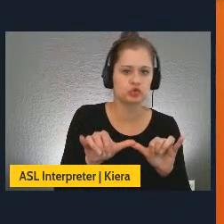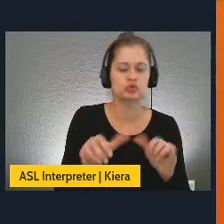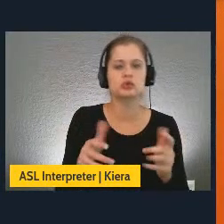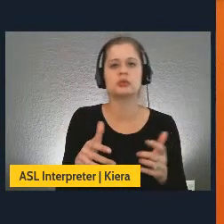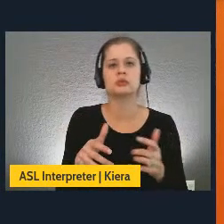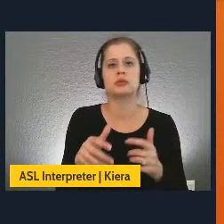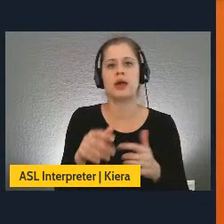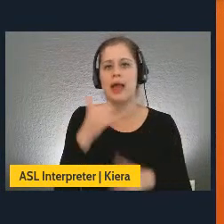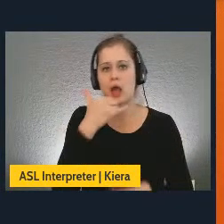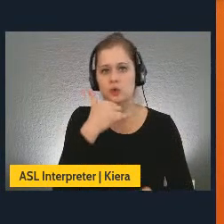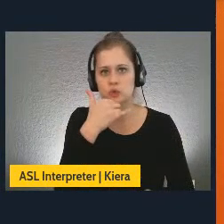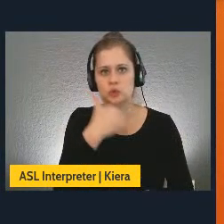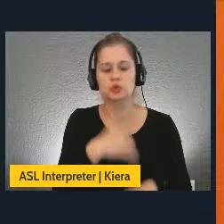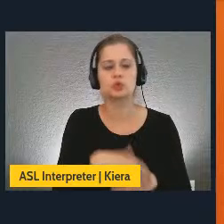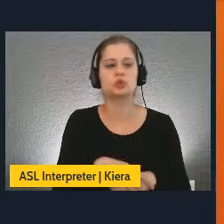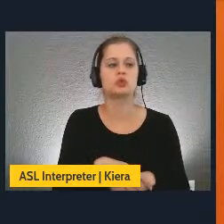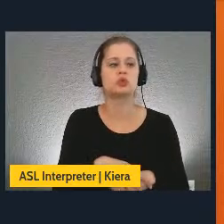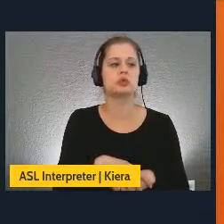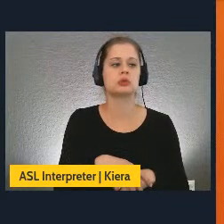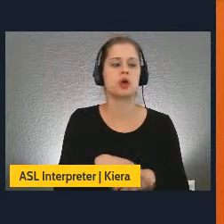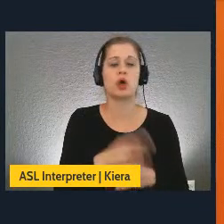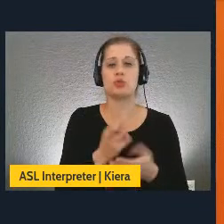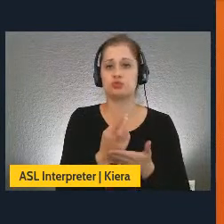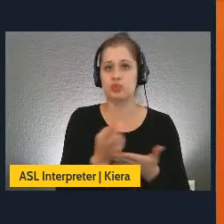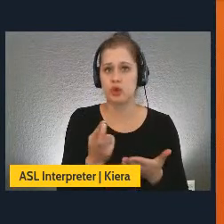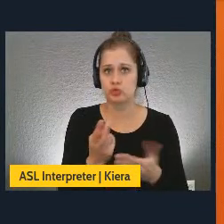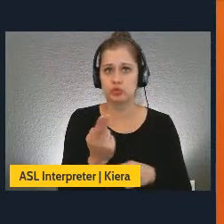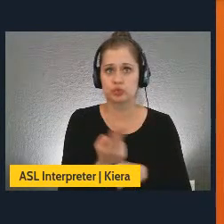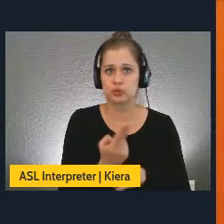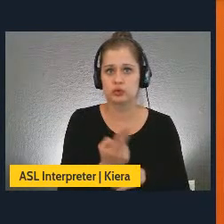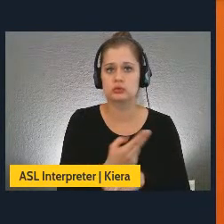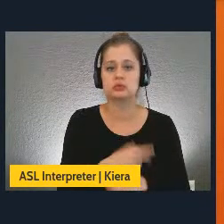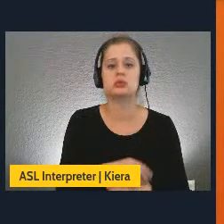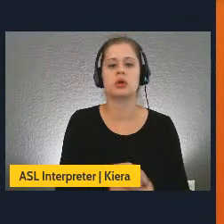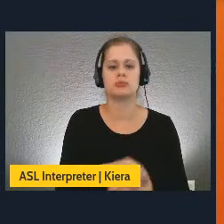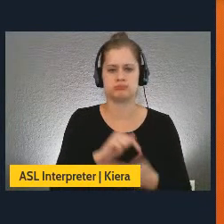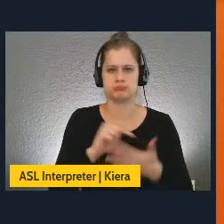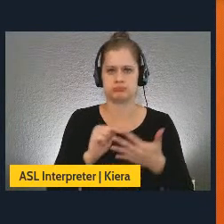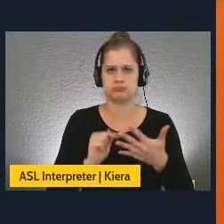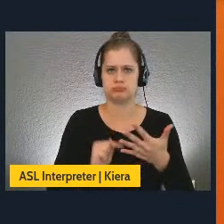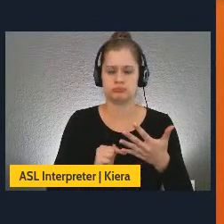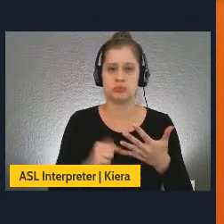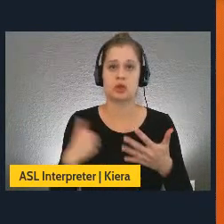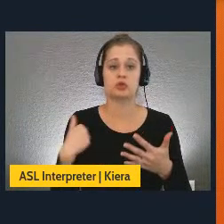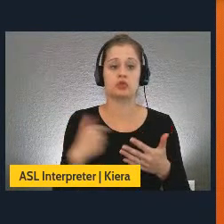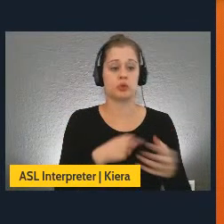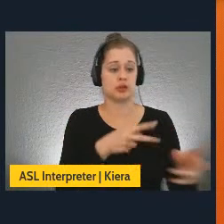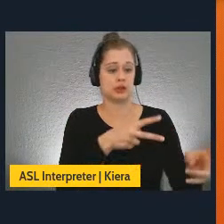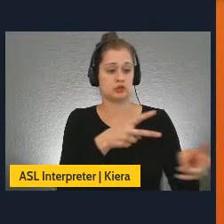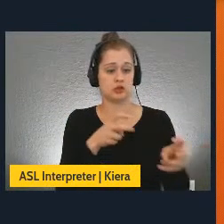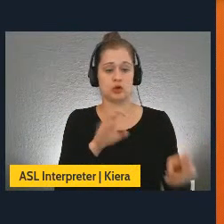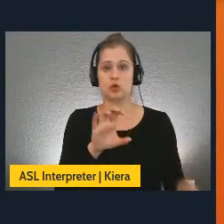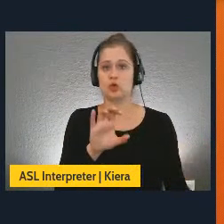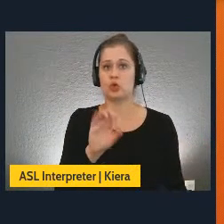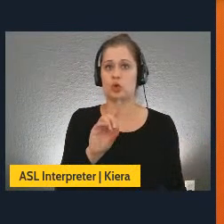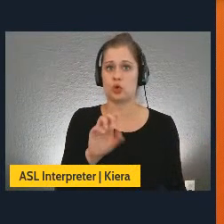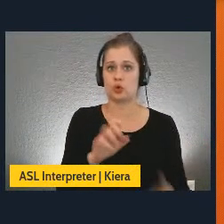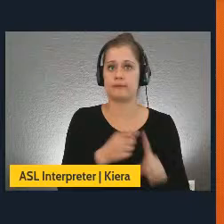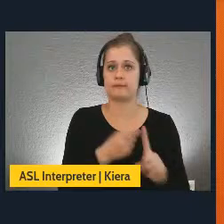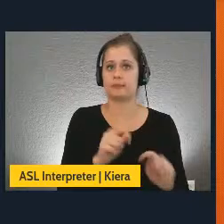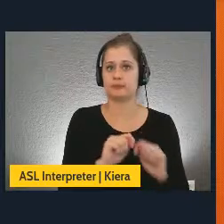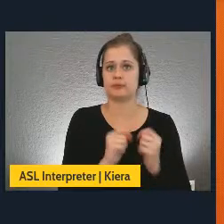errors, resource usages, I/O, and all these things. So we extracted the code first to a team library, but